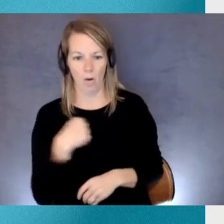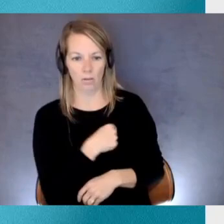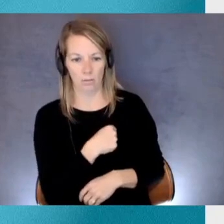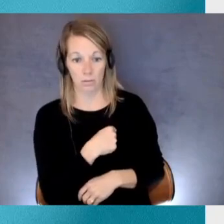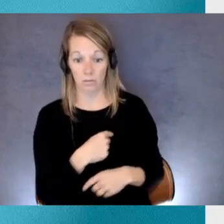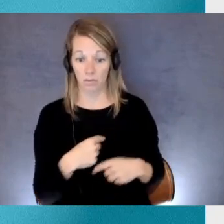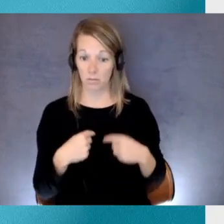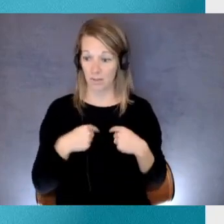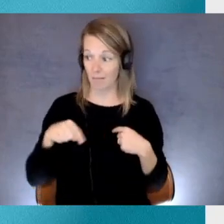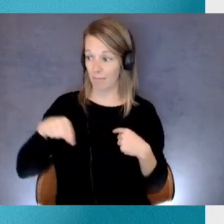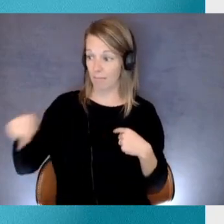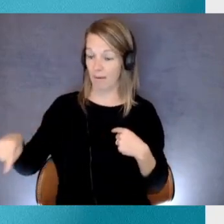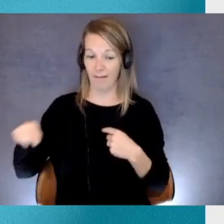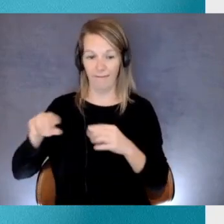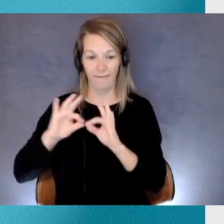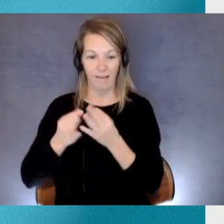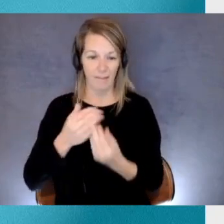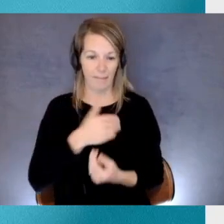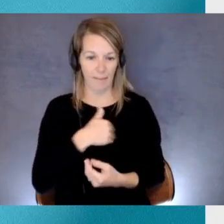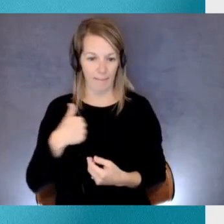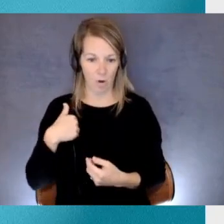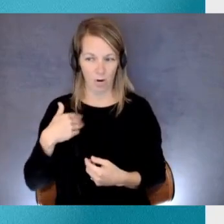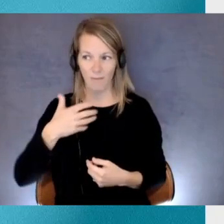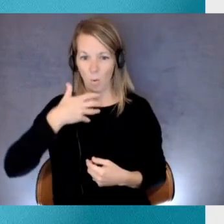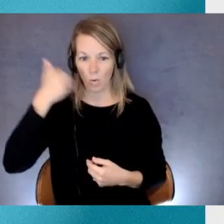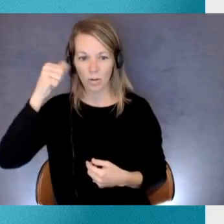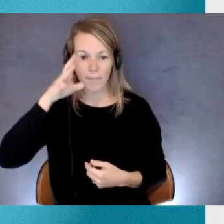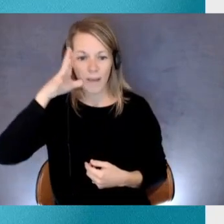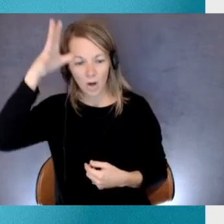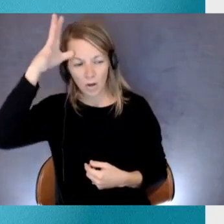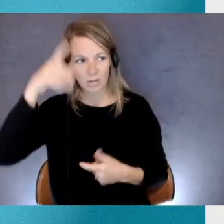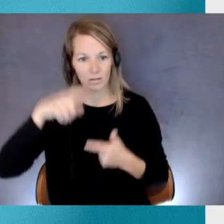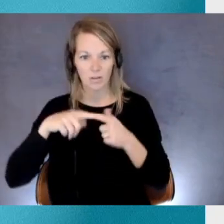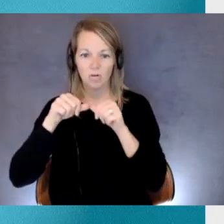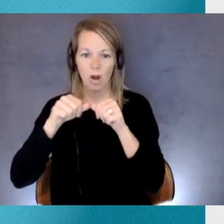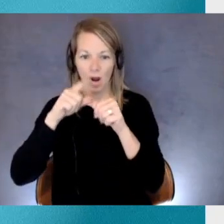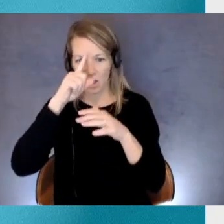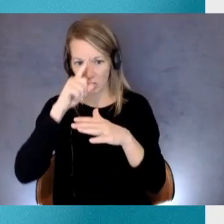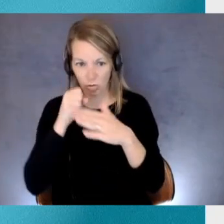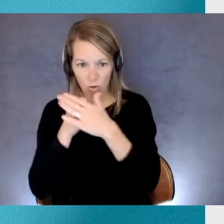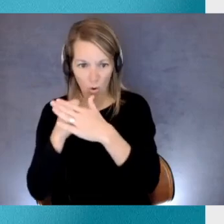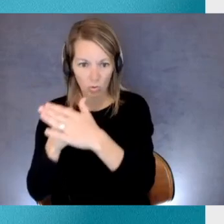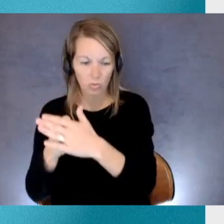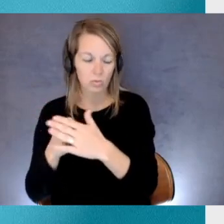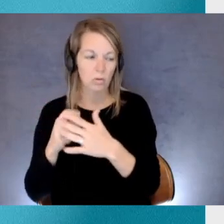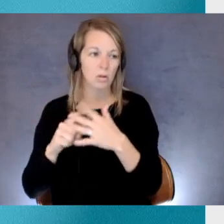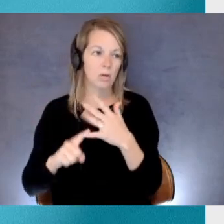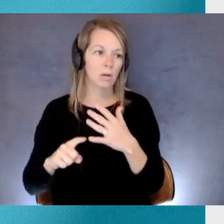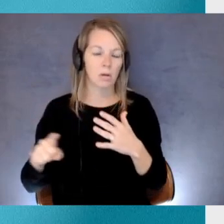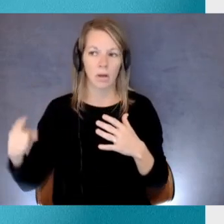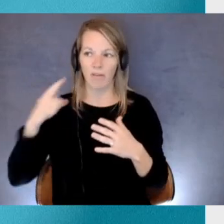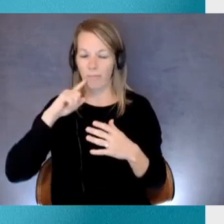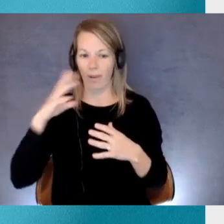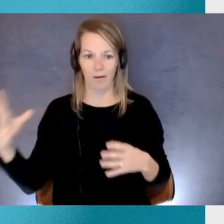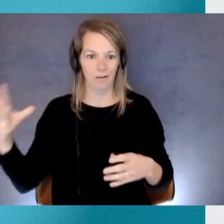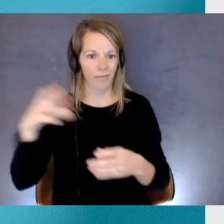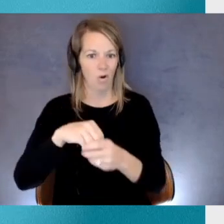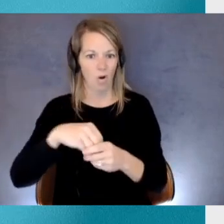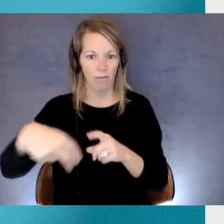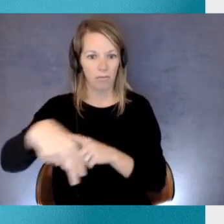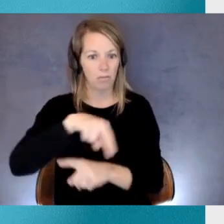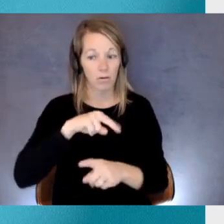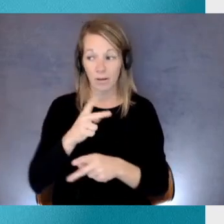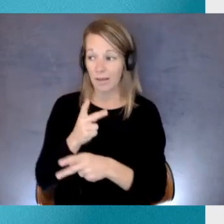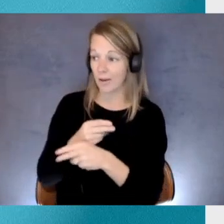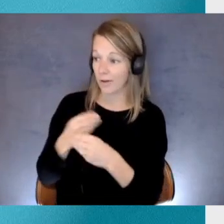who with chronic strokes, elderly parents who've just been on all sides of the clinical encounter as the caregiver and as the